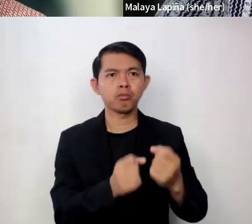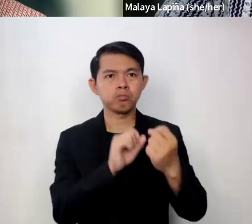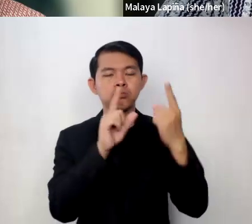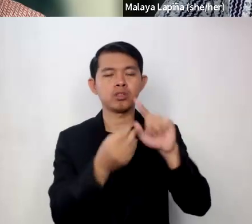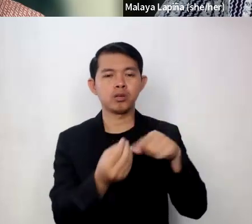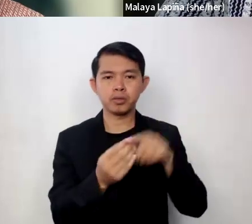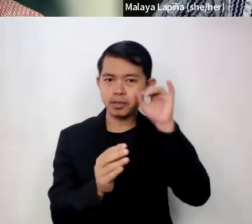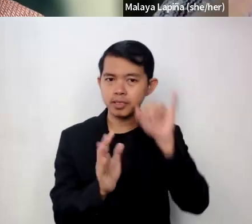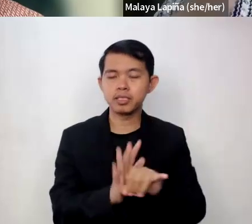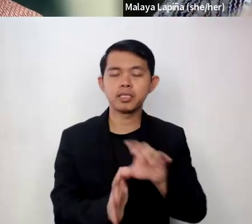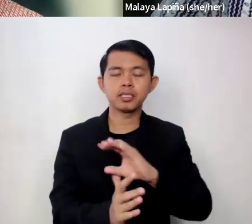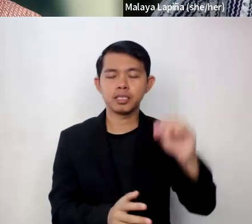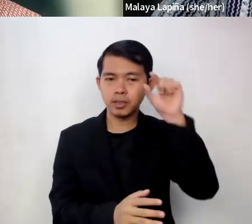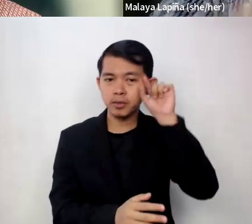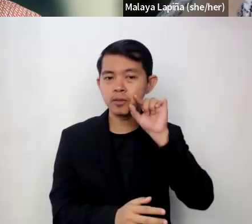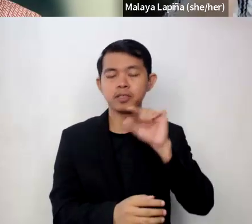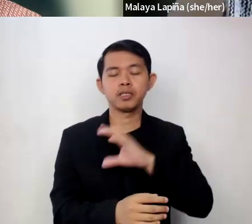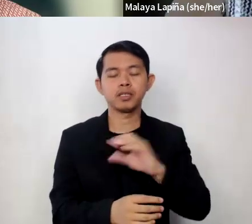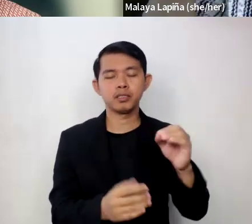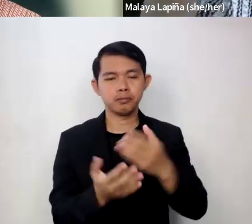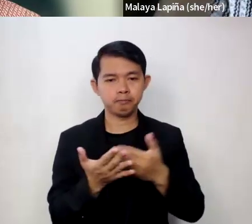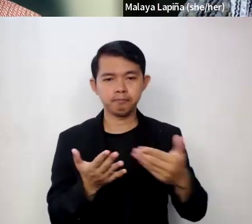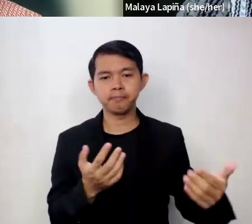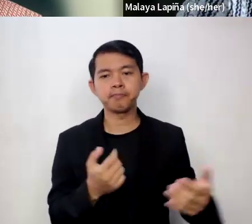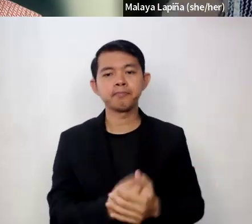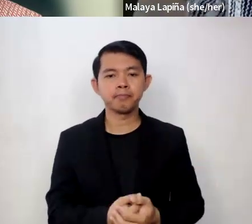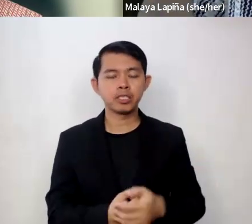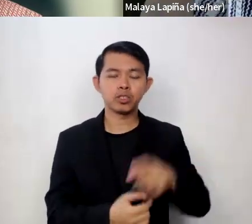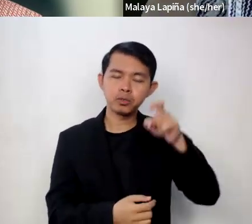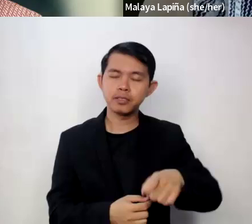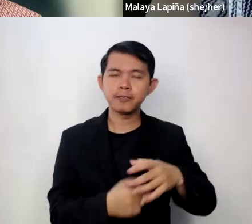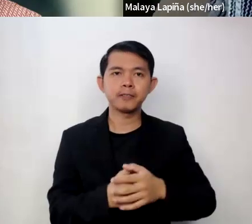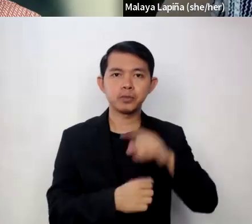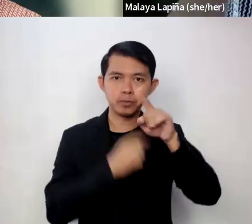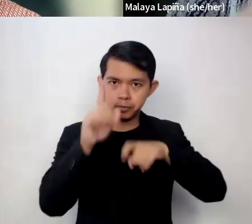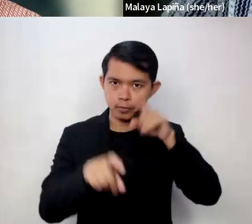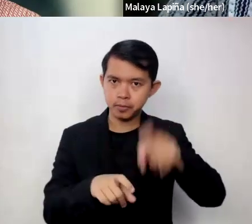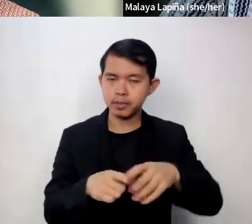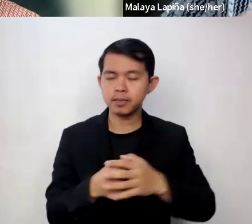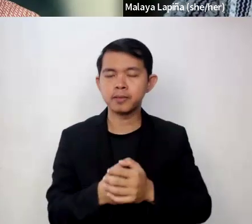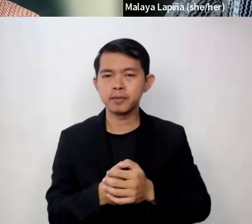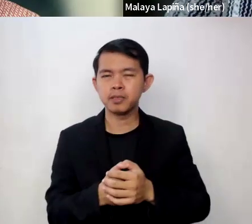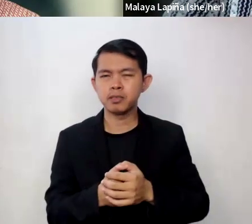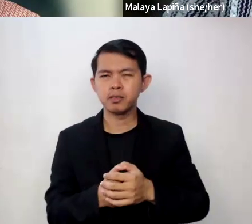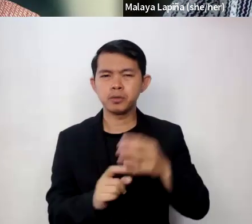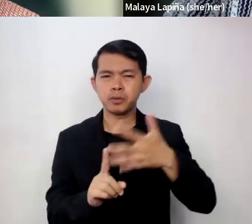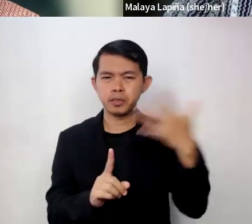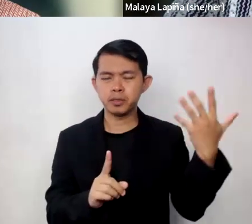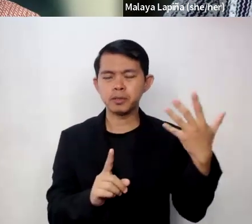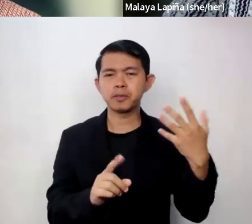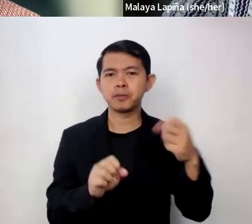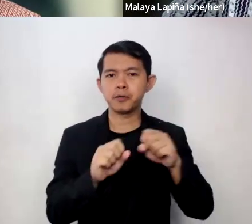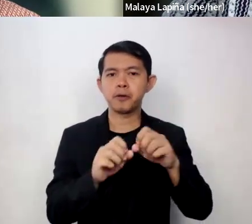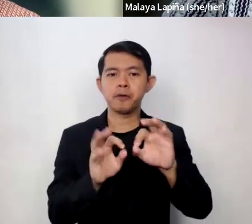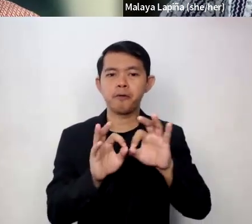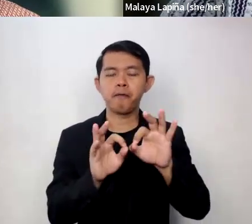or and everything. So we need to really question, is LGBTQIA plus framework or the SOGSC